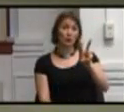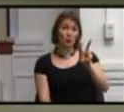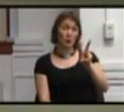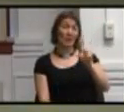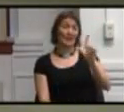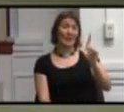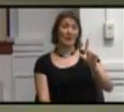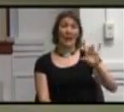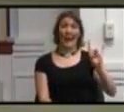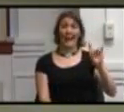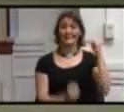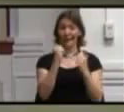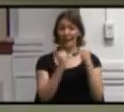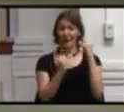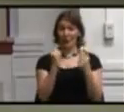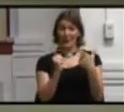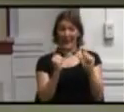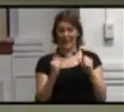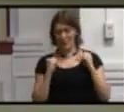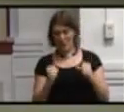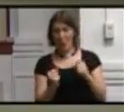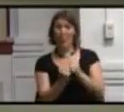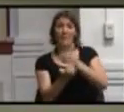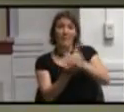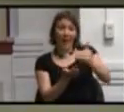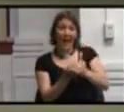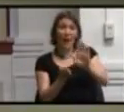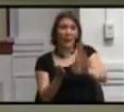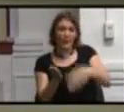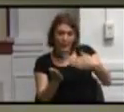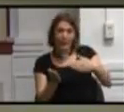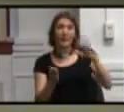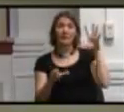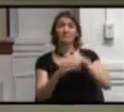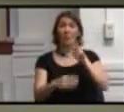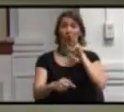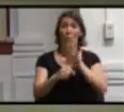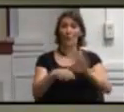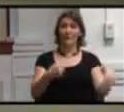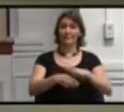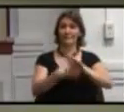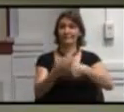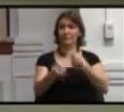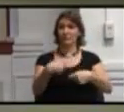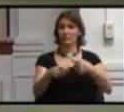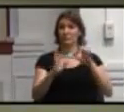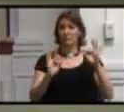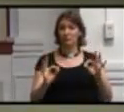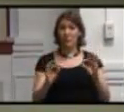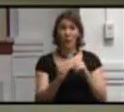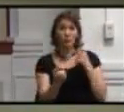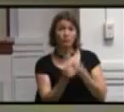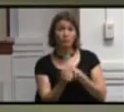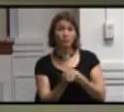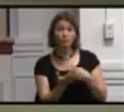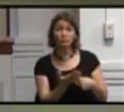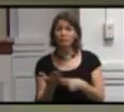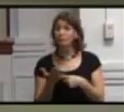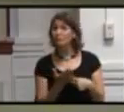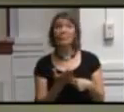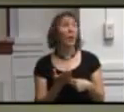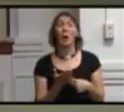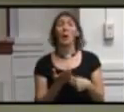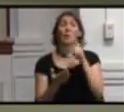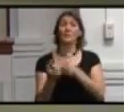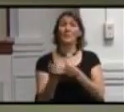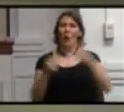8-cylinder gas engine with a plow, bed liner, and warranty included. Any further discussion? I don't find you in. Hearing none. All those in